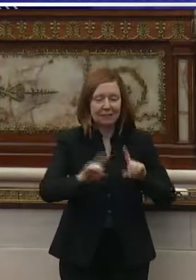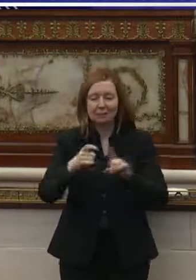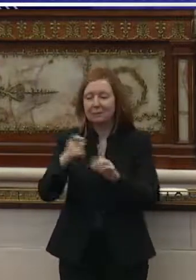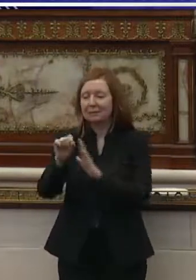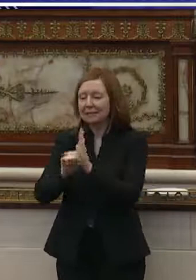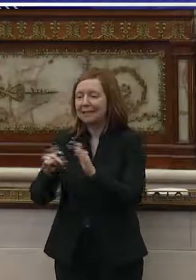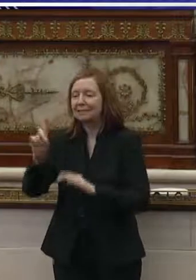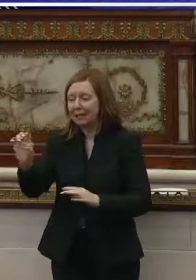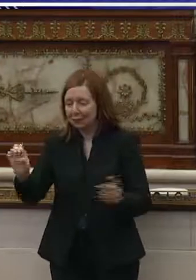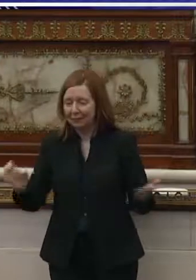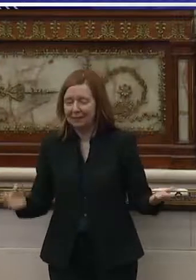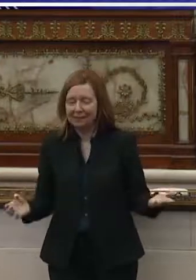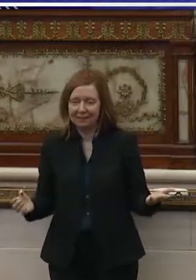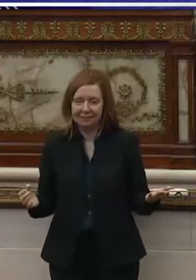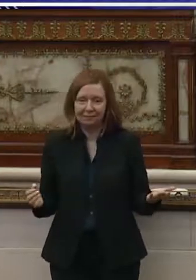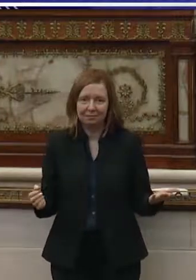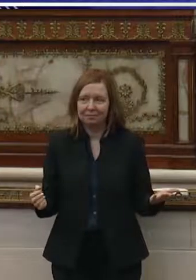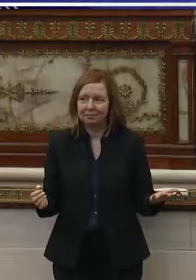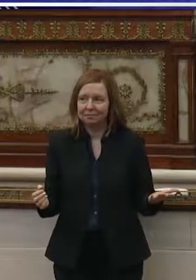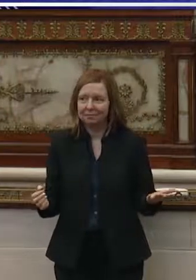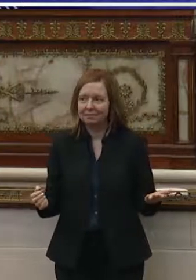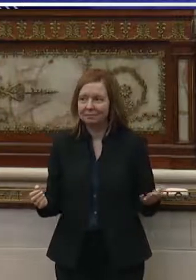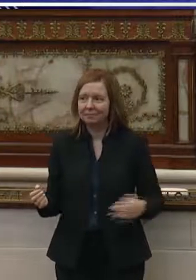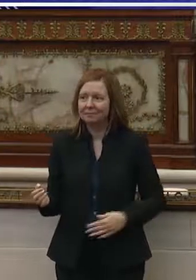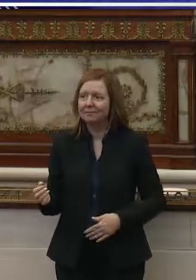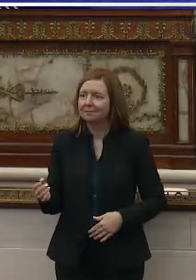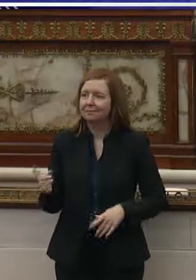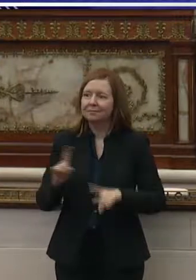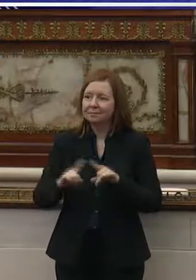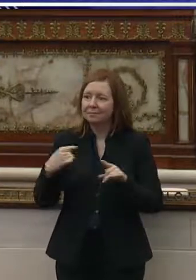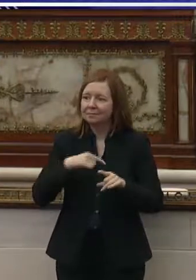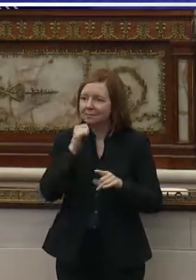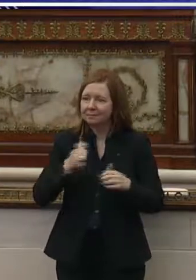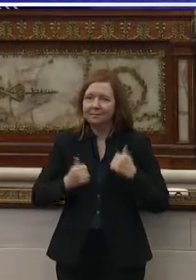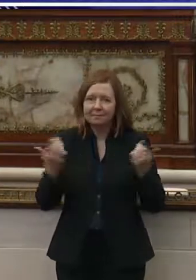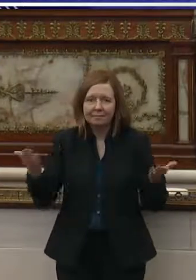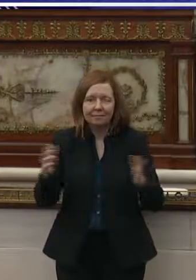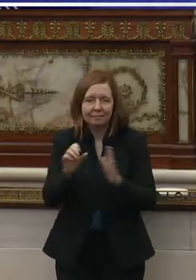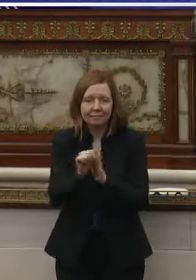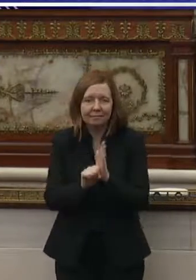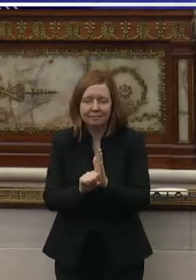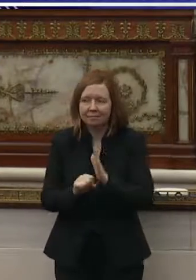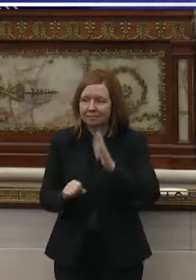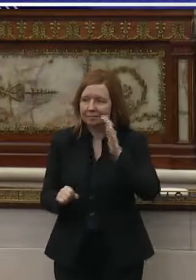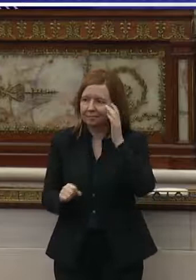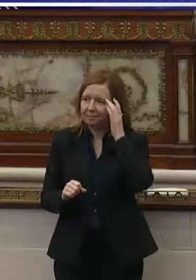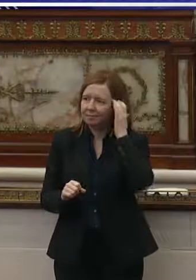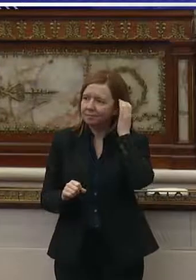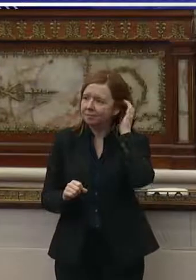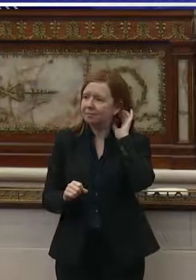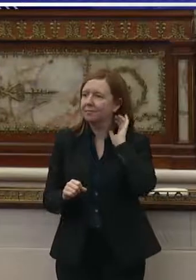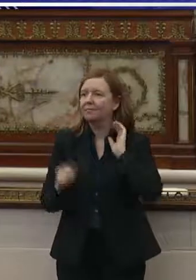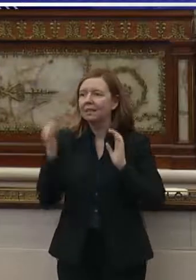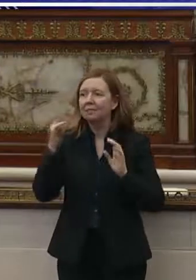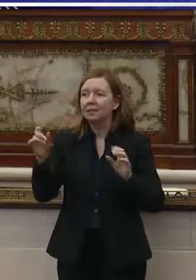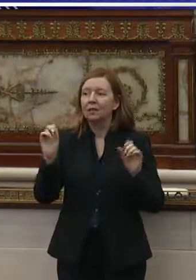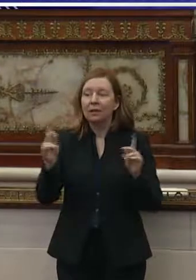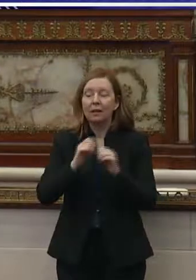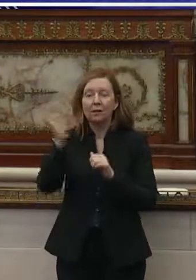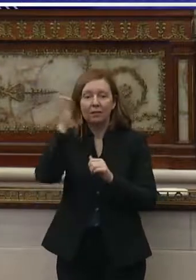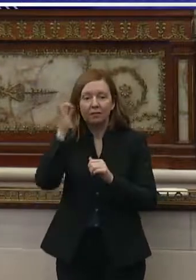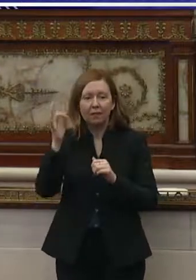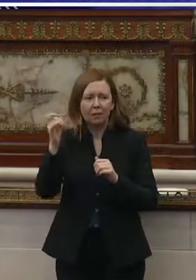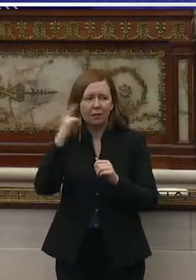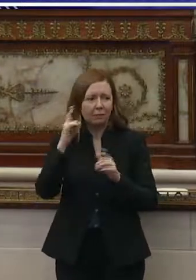Delaware, yeah, but we don't live in those states. So, I mean, if you were okay with the federal government giving a